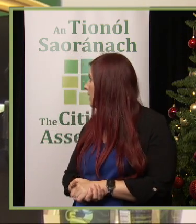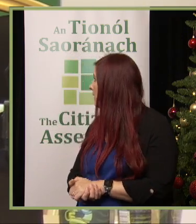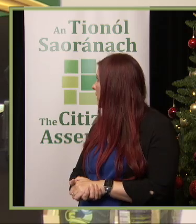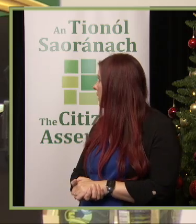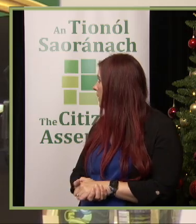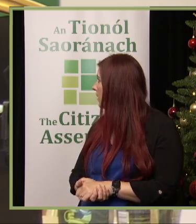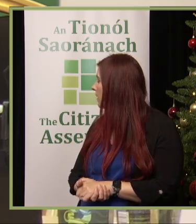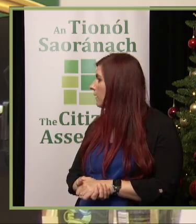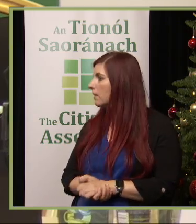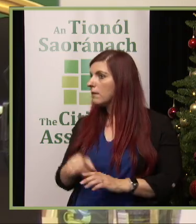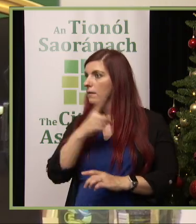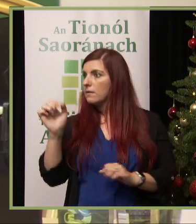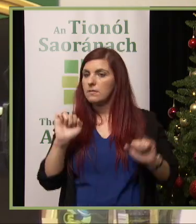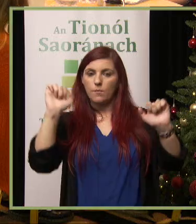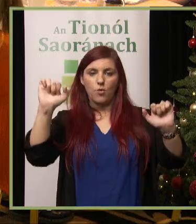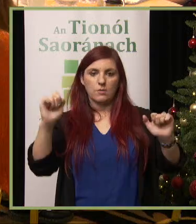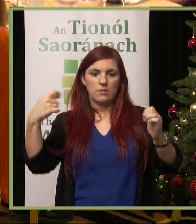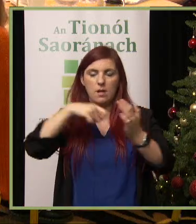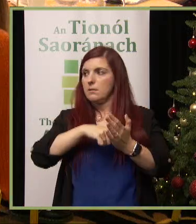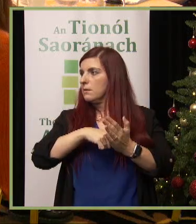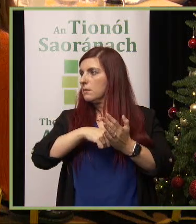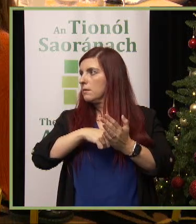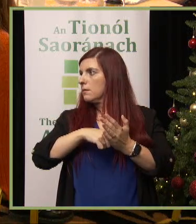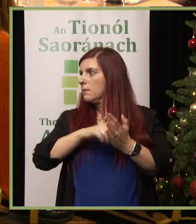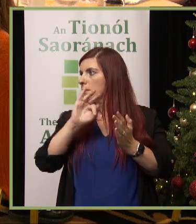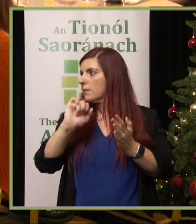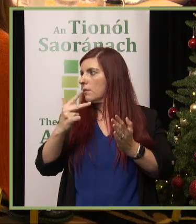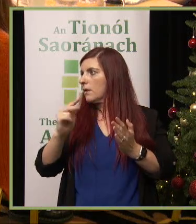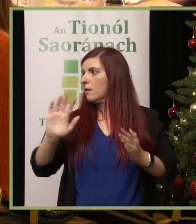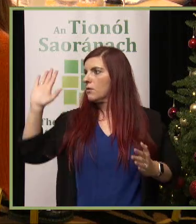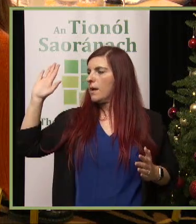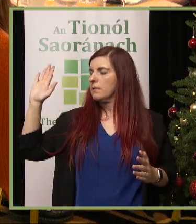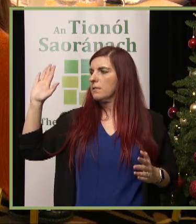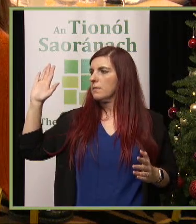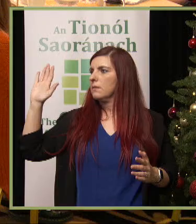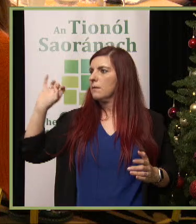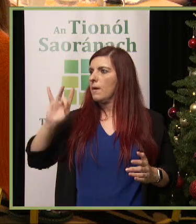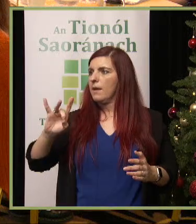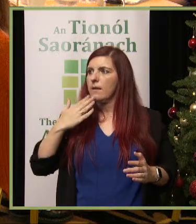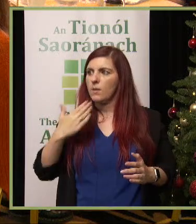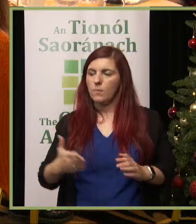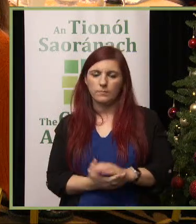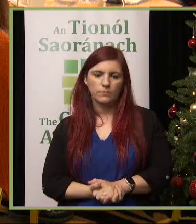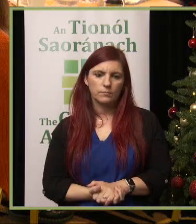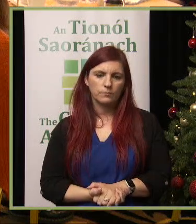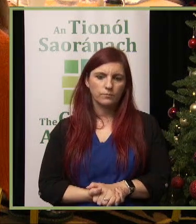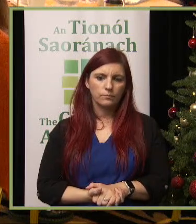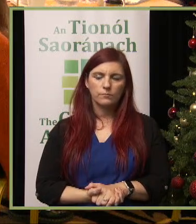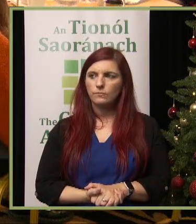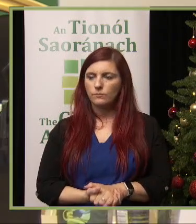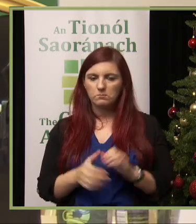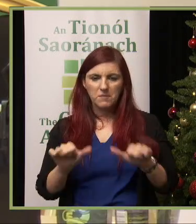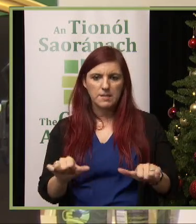Okay. So all in favour of this addition to FE3, raise your hand. Okay, thank you. Then that's